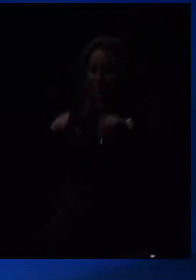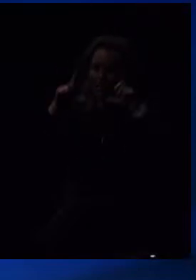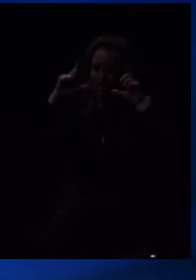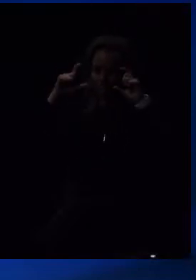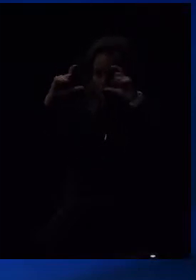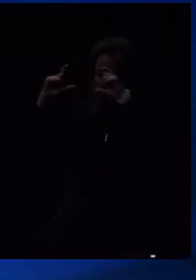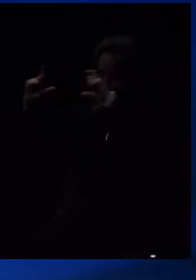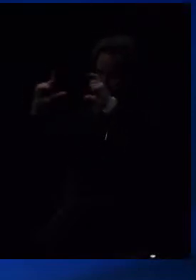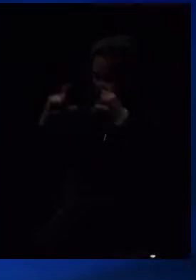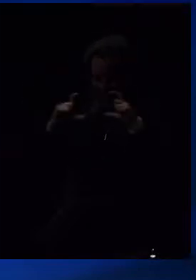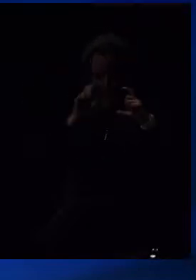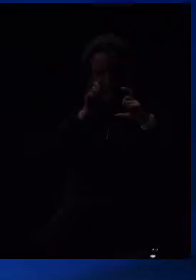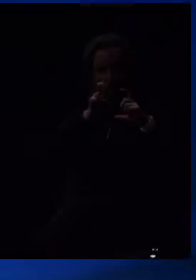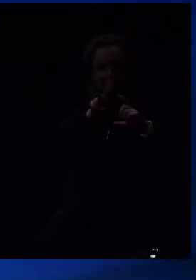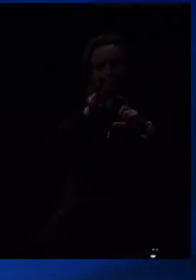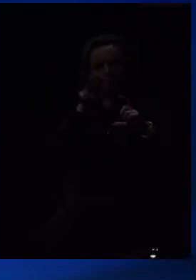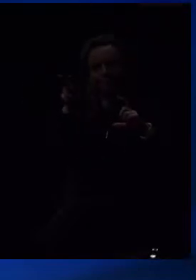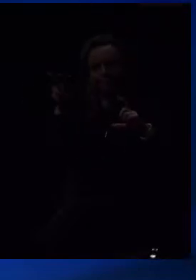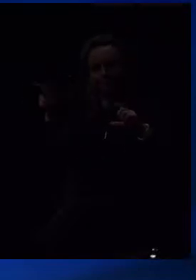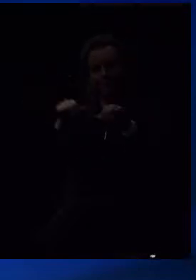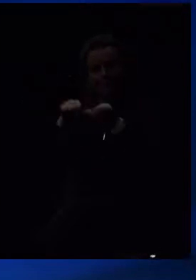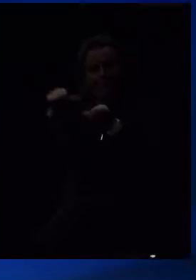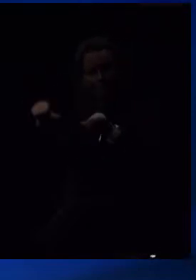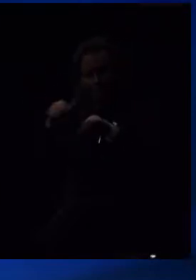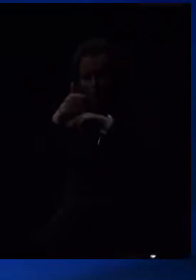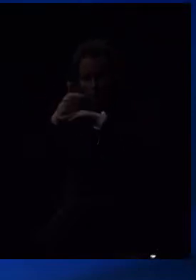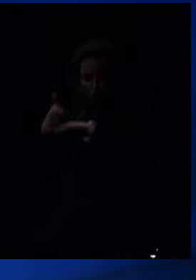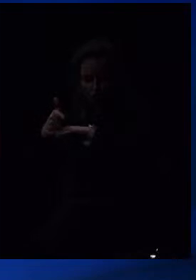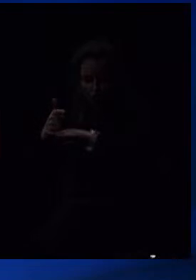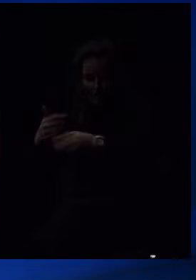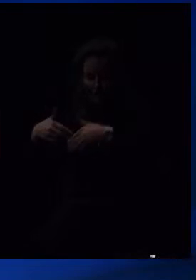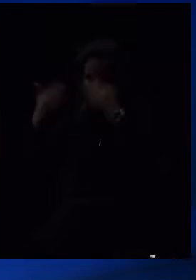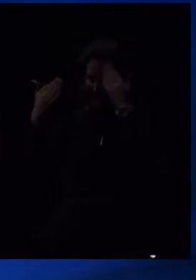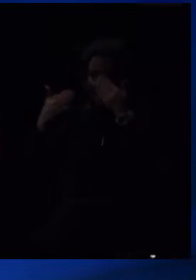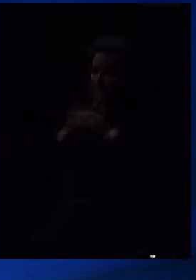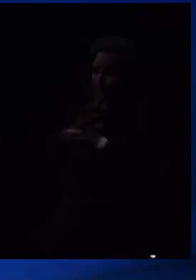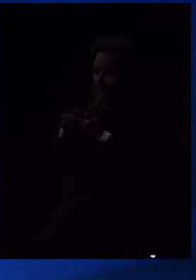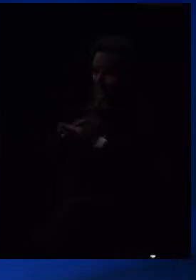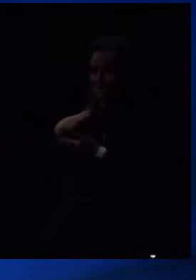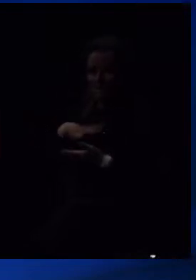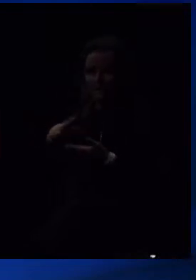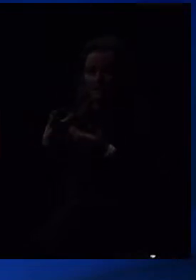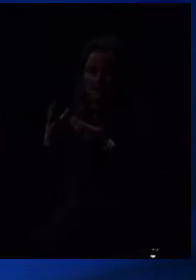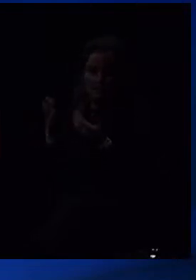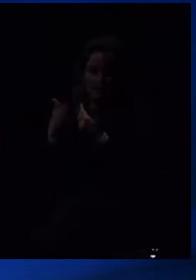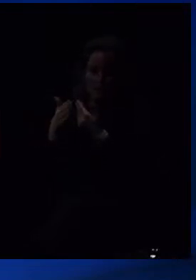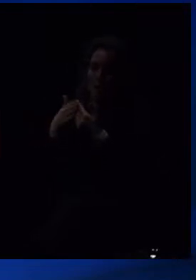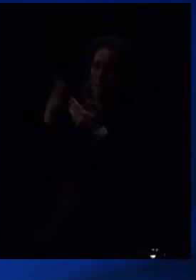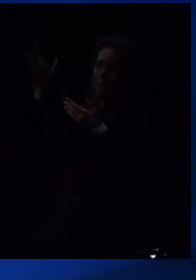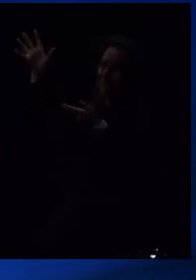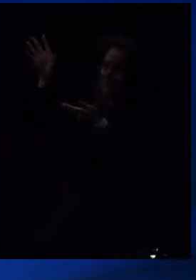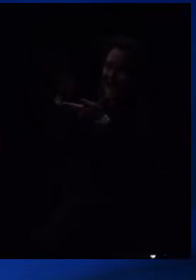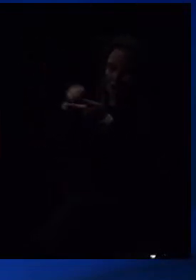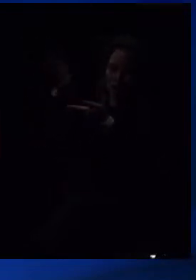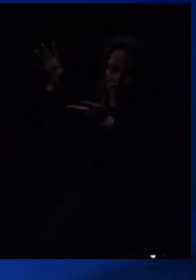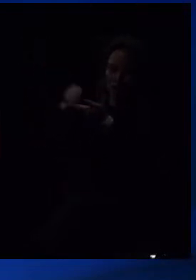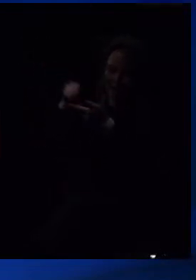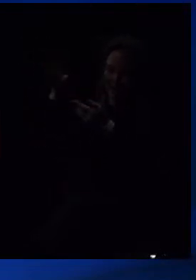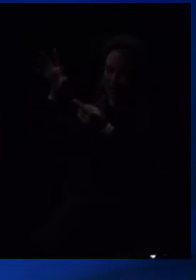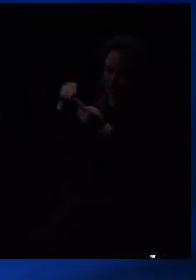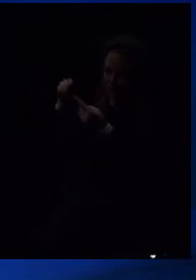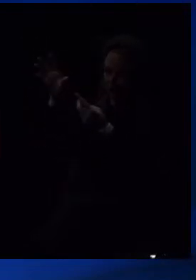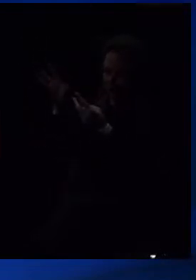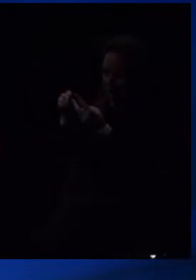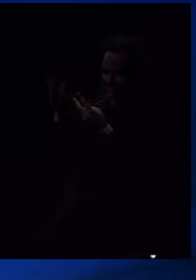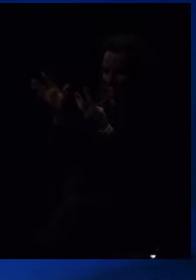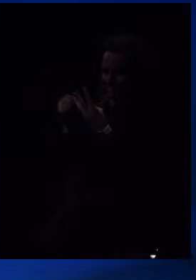share after shooting day, that it should be desaturated, but in the end I noticed that maybe this desaturation is